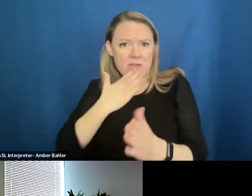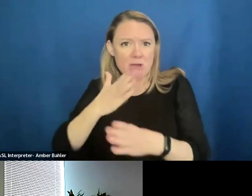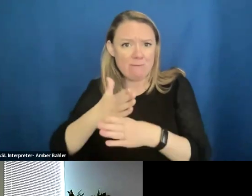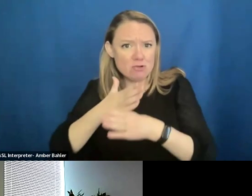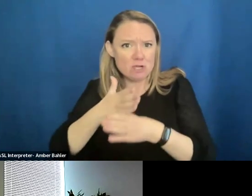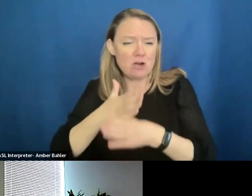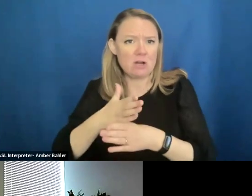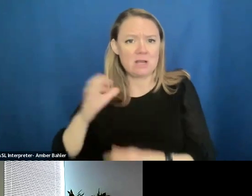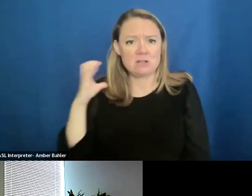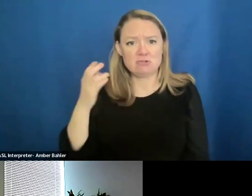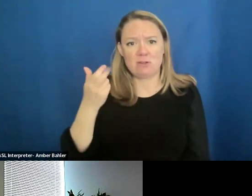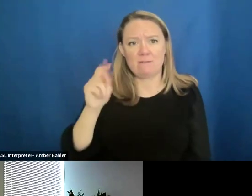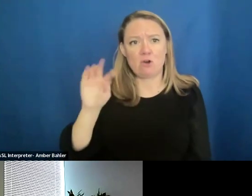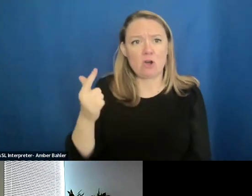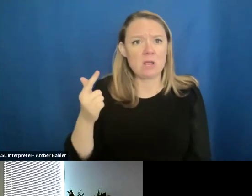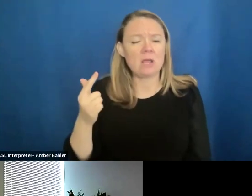Bipasha.